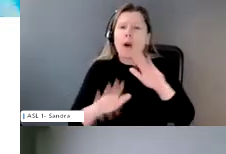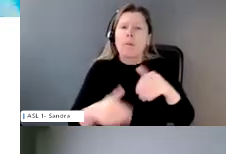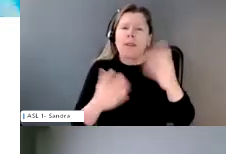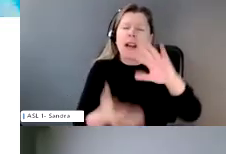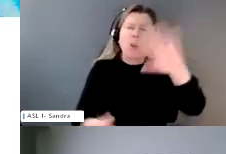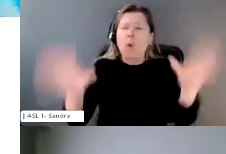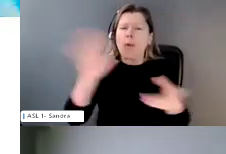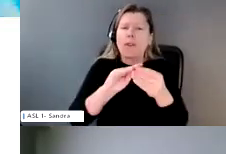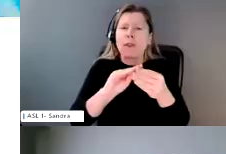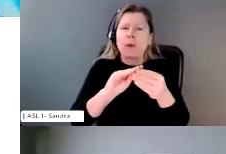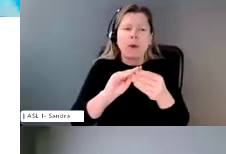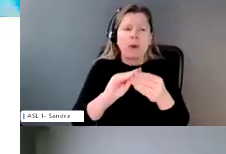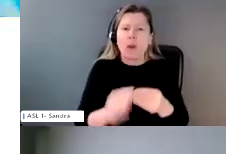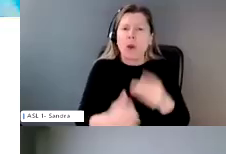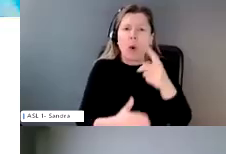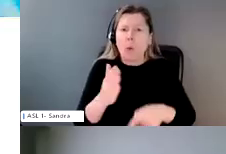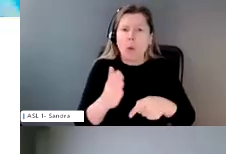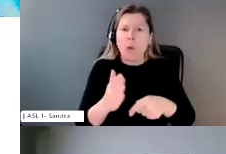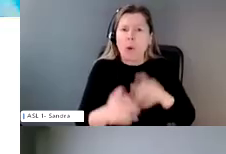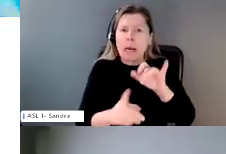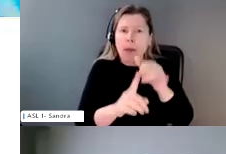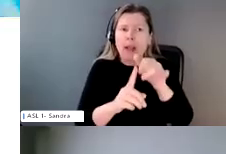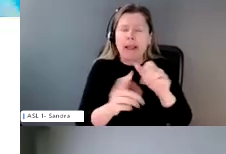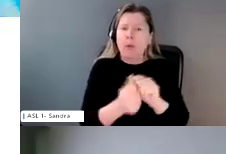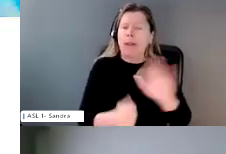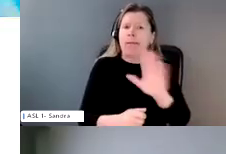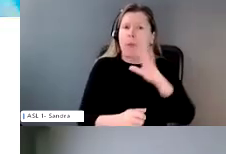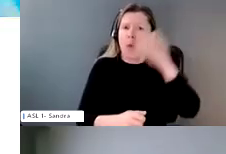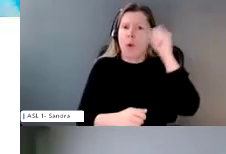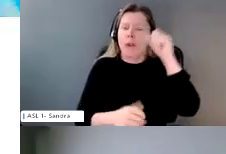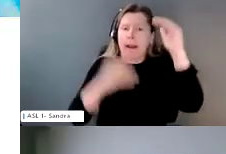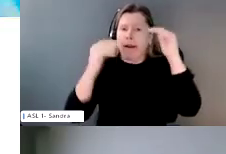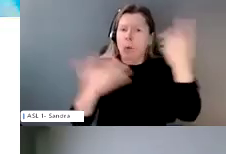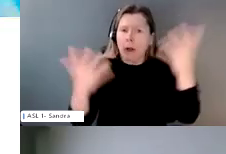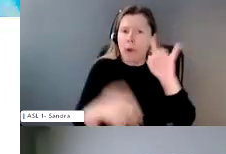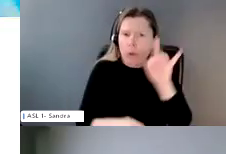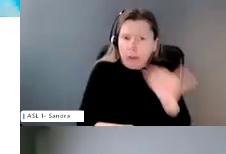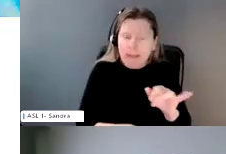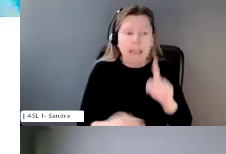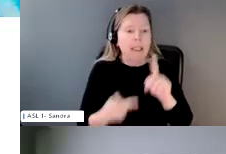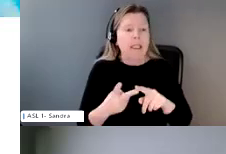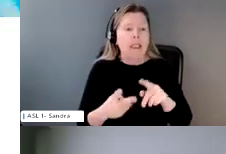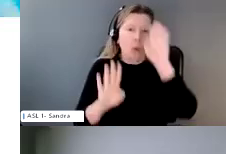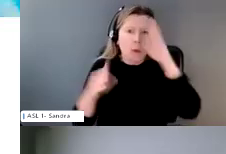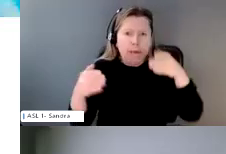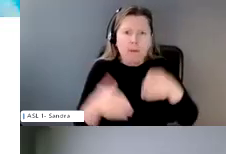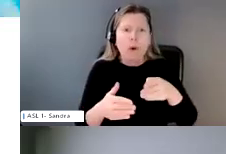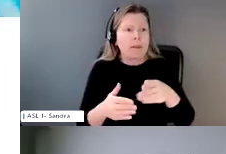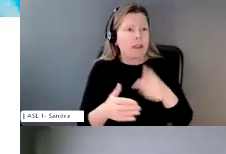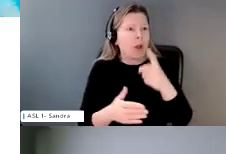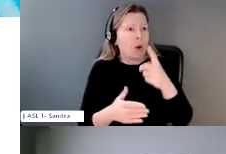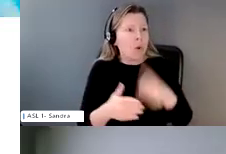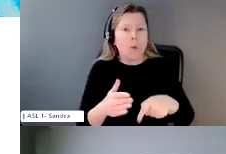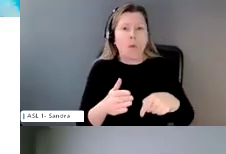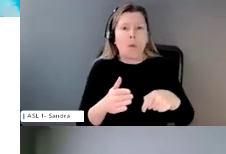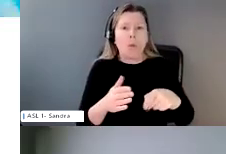overview of what bullying between older adults looks like, and will focus on the actions taken to address